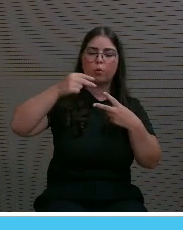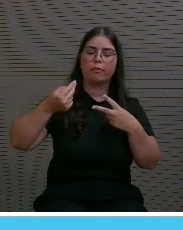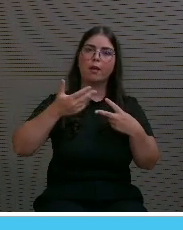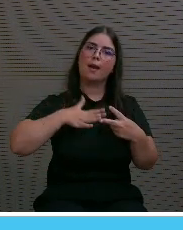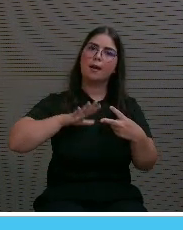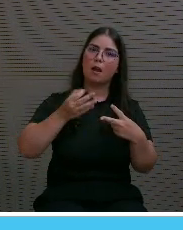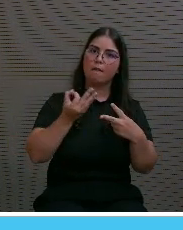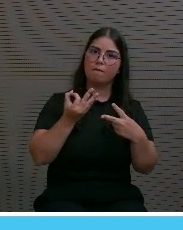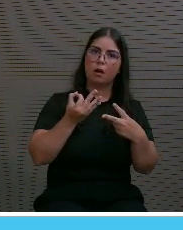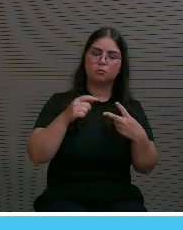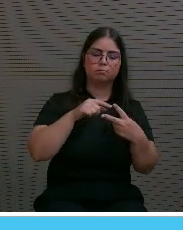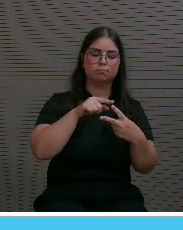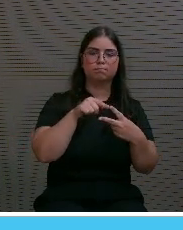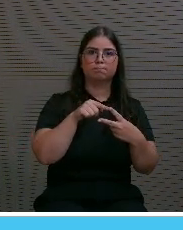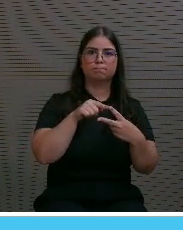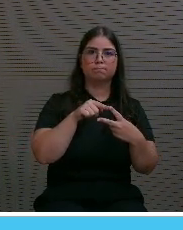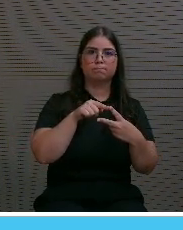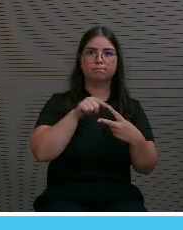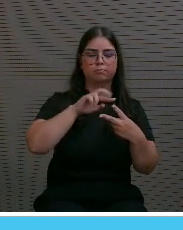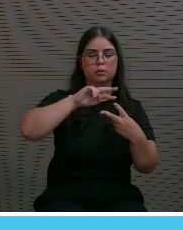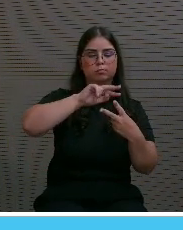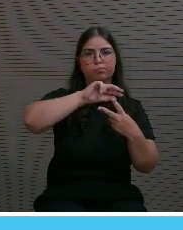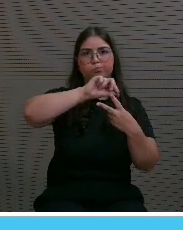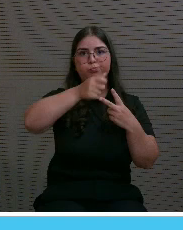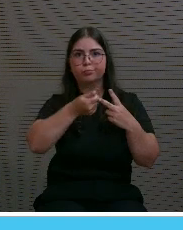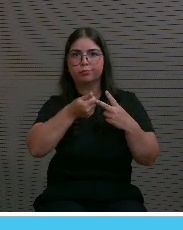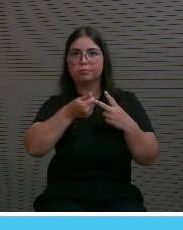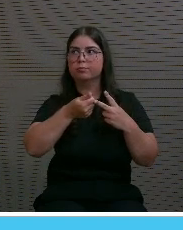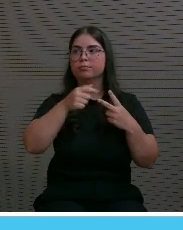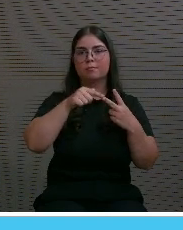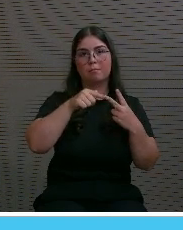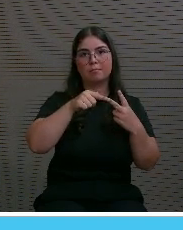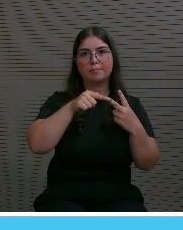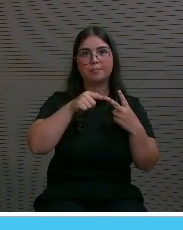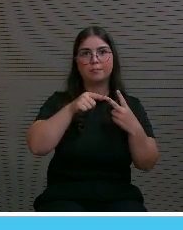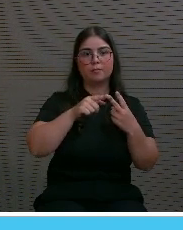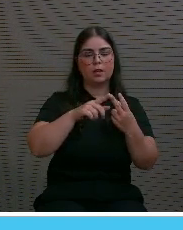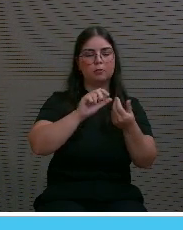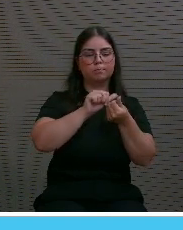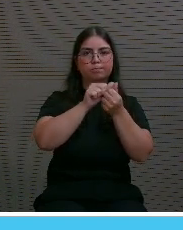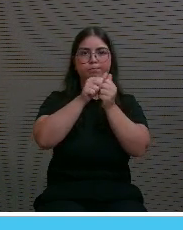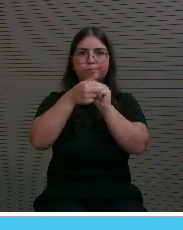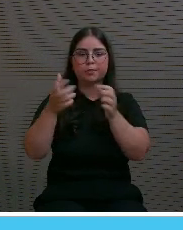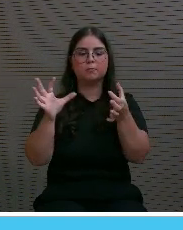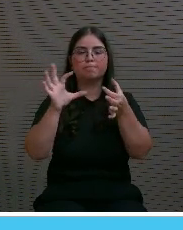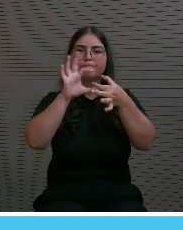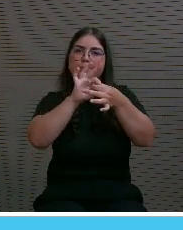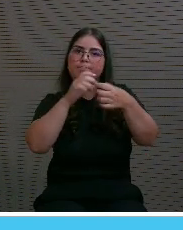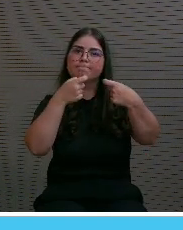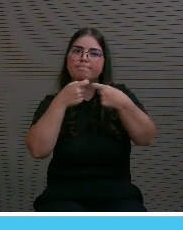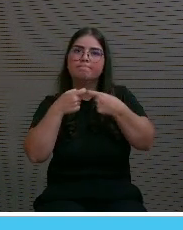new one. We cross them. The first cross is a 50-50 mixture of the